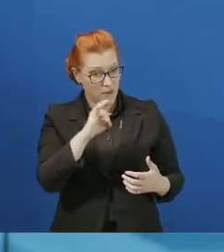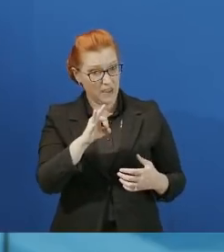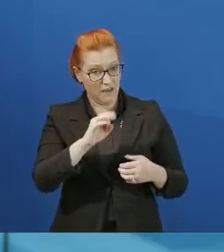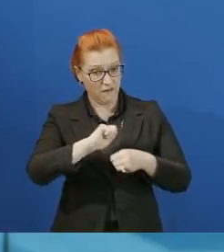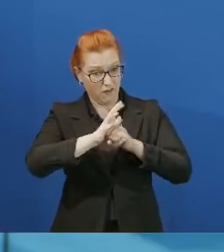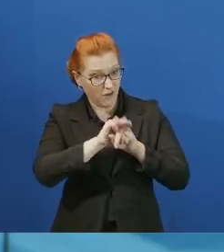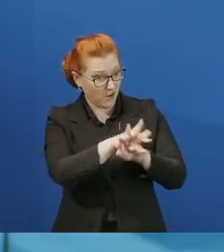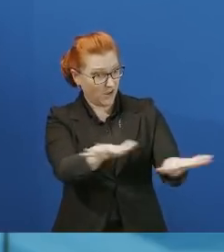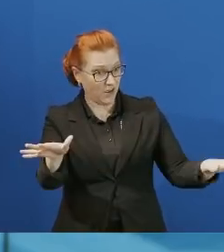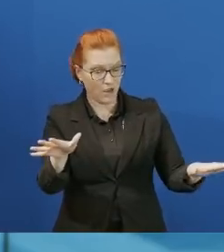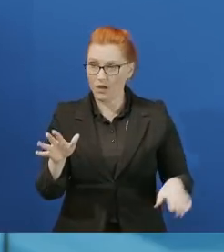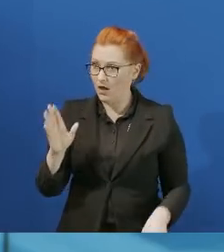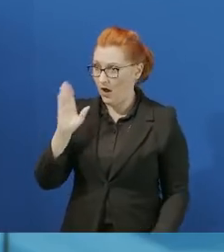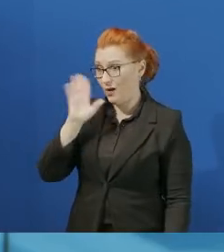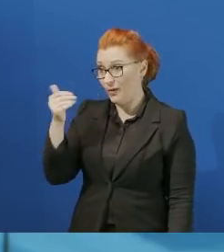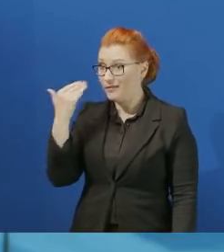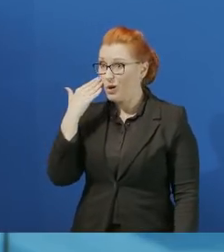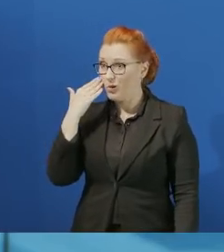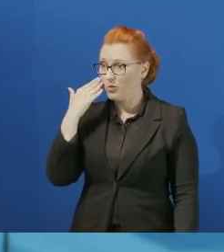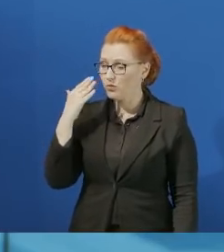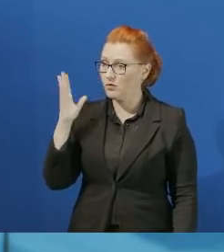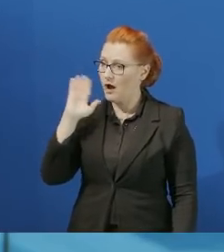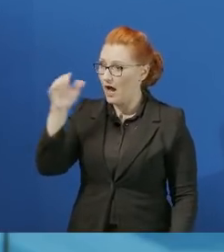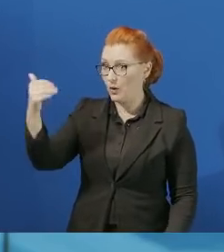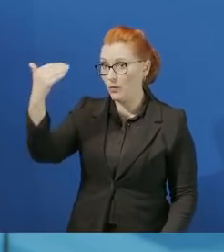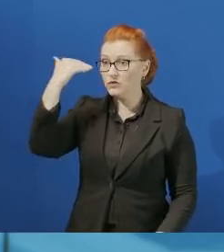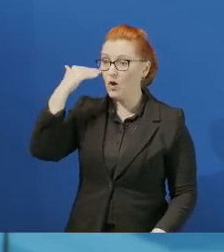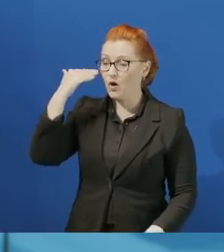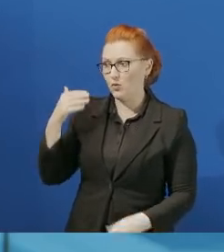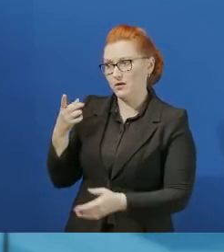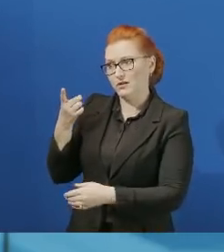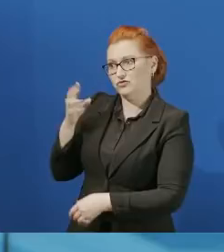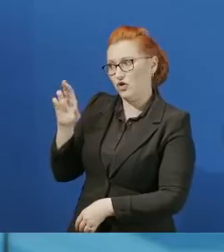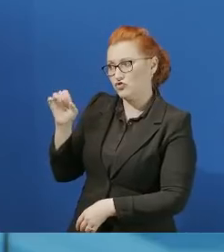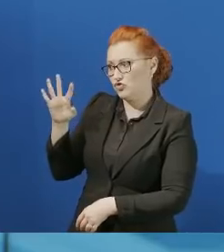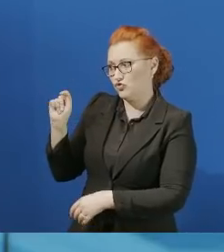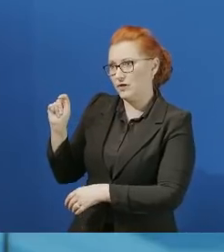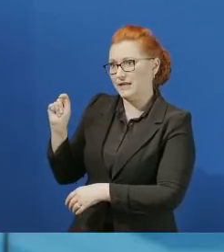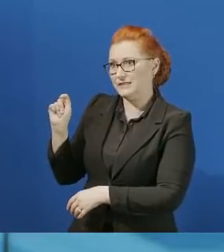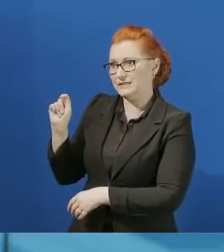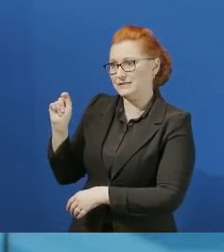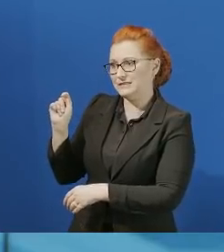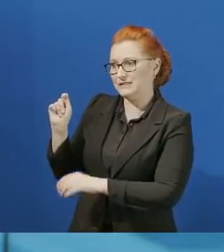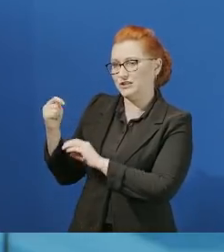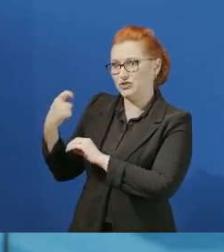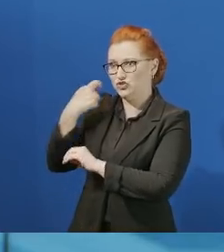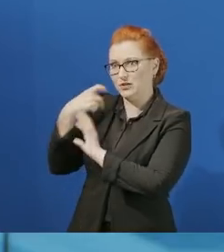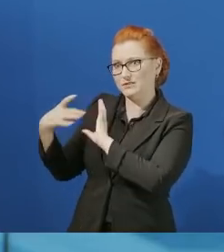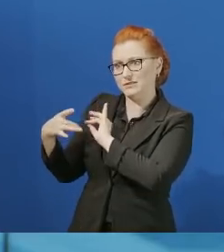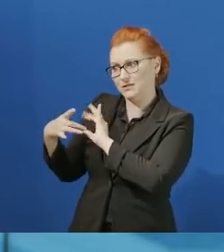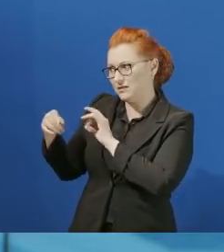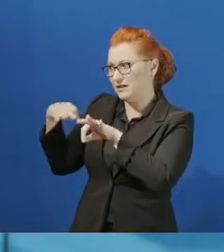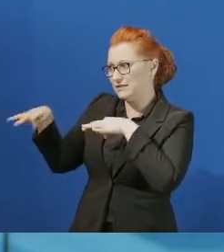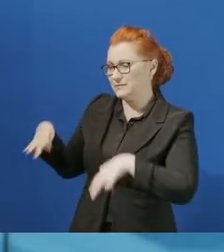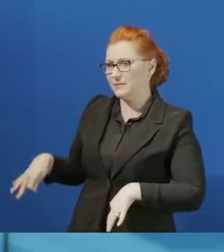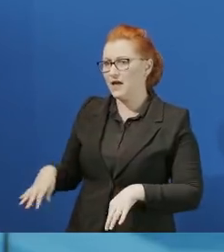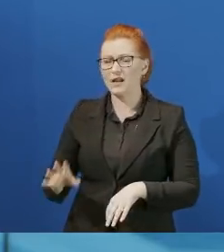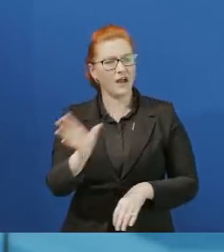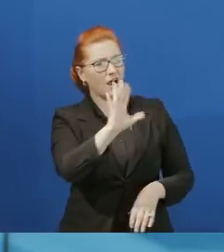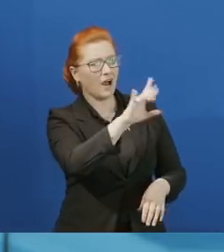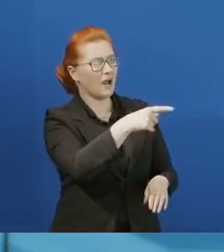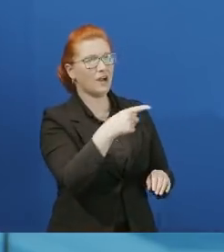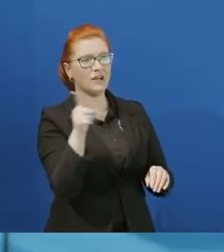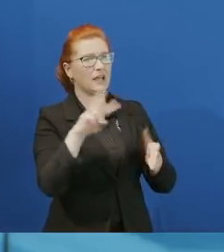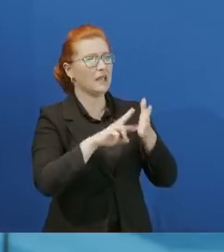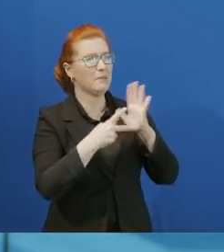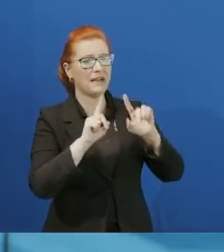If I would know. That's what Dr. Christ explained. I think you meant a different That's what facility. Dr. Christ explained. So that's